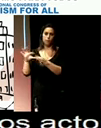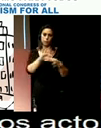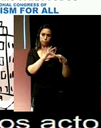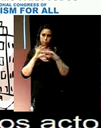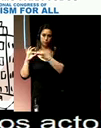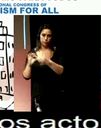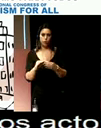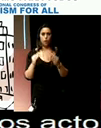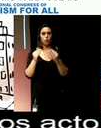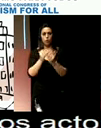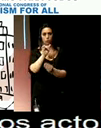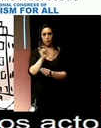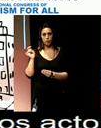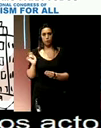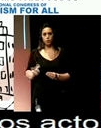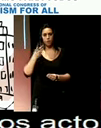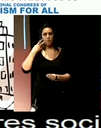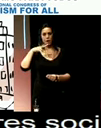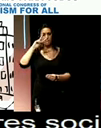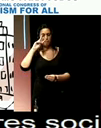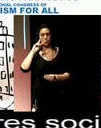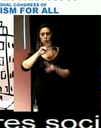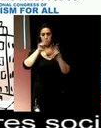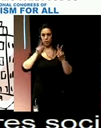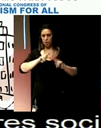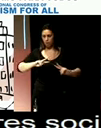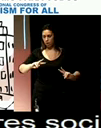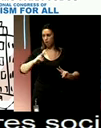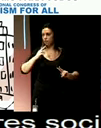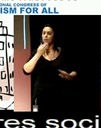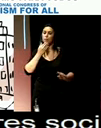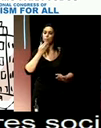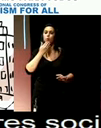as ENAT, among others.